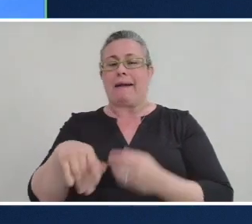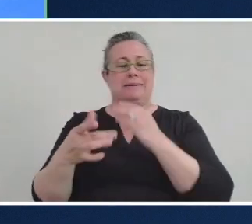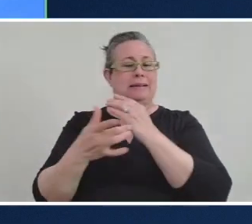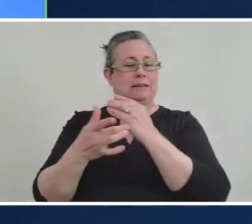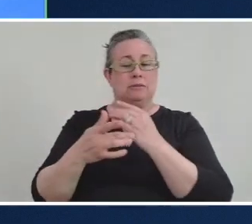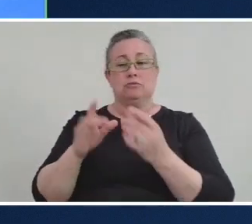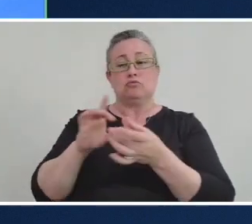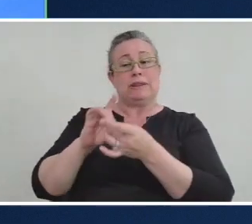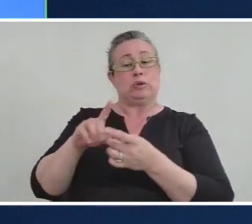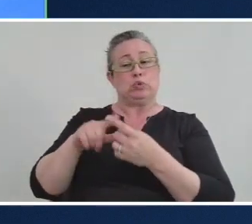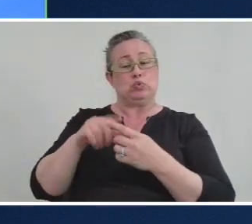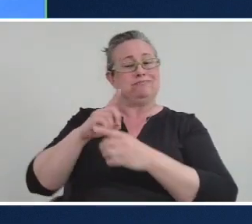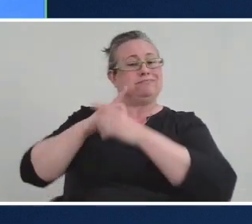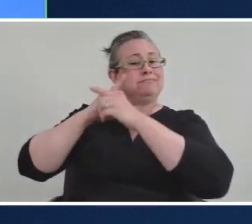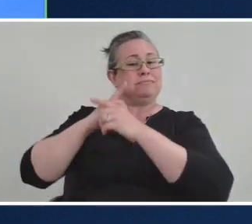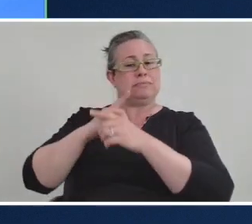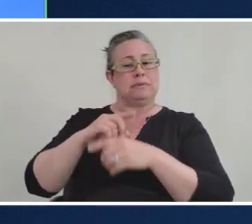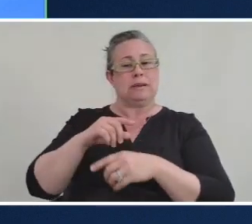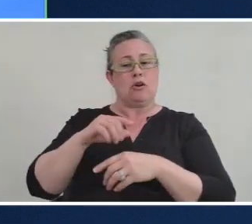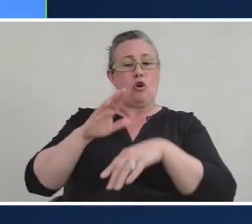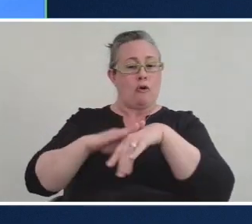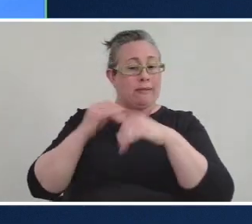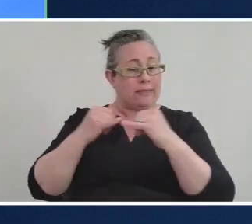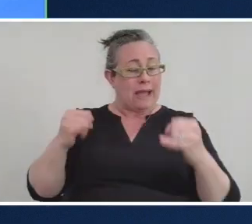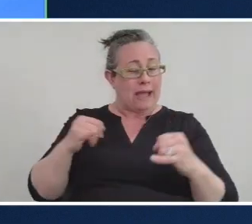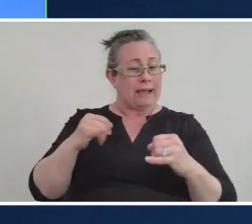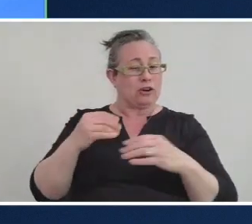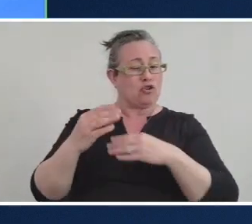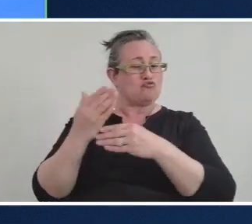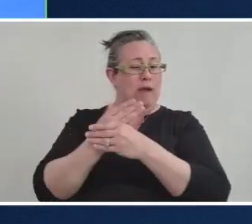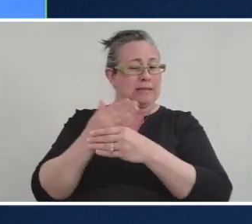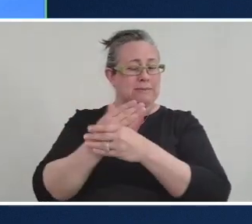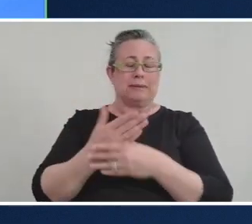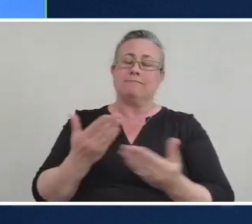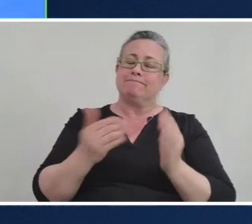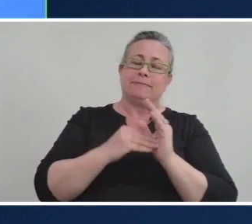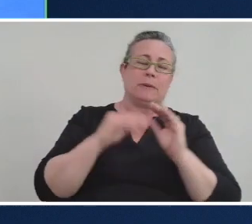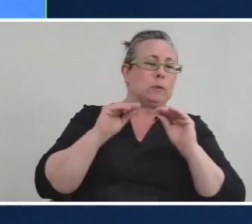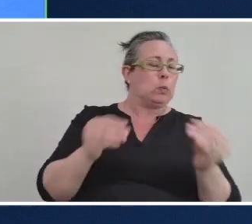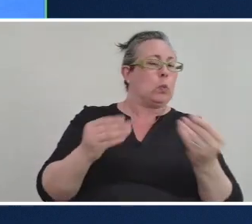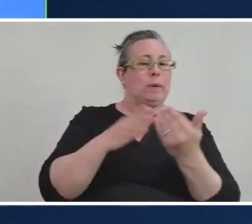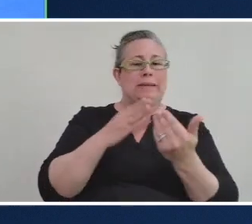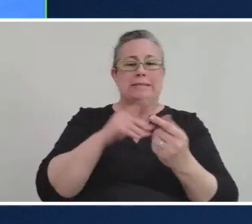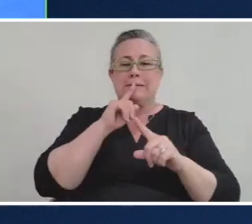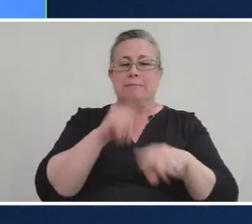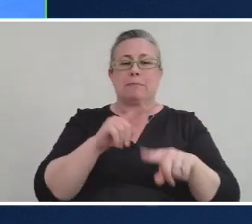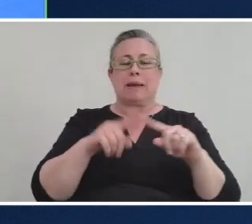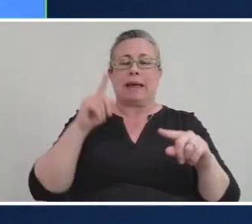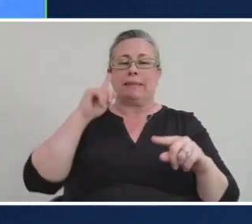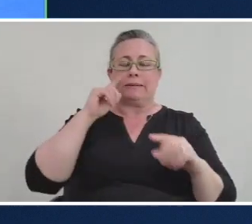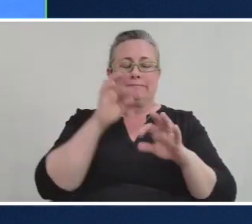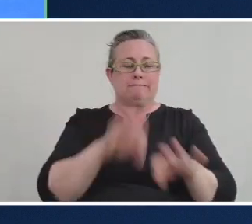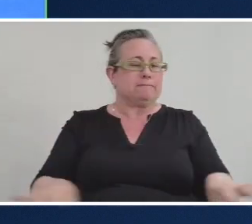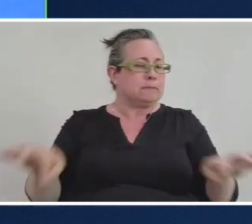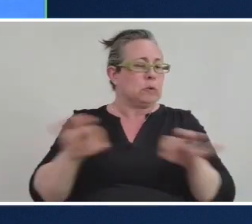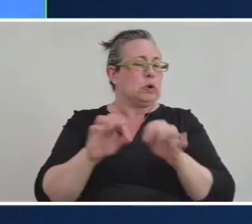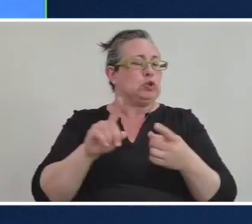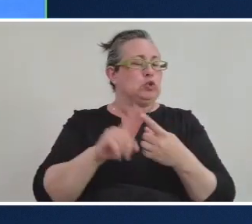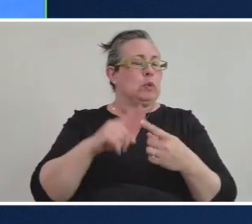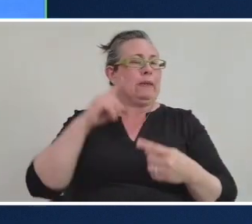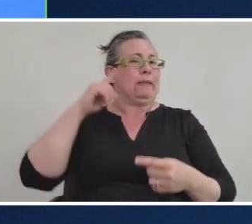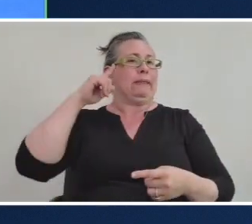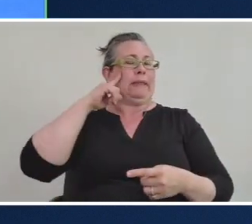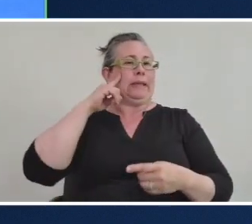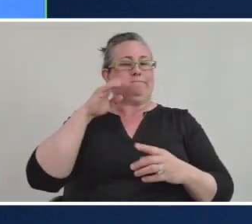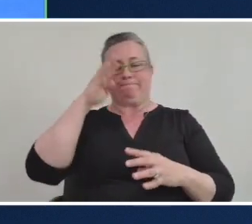and intimidation that's happening. So again, not an easy answer, but I think really important for us to think outside of the box about how we